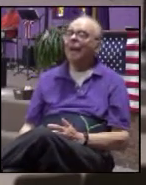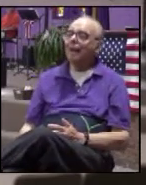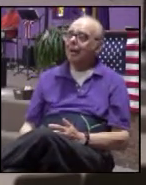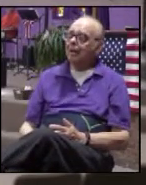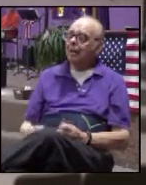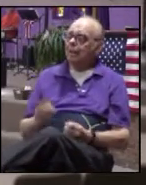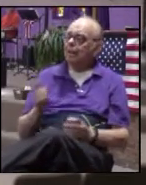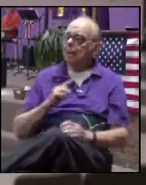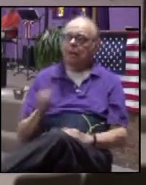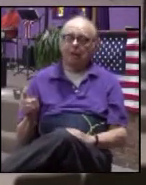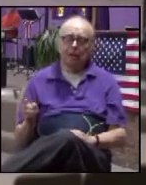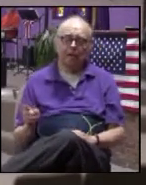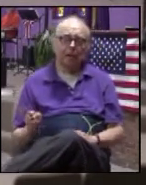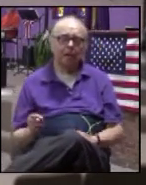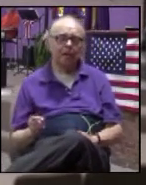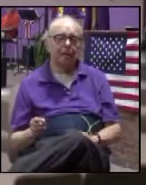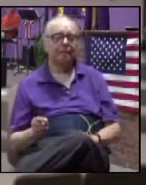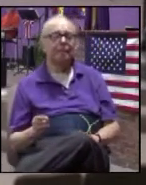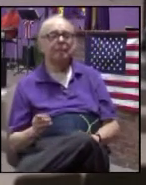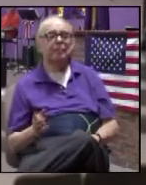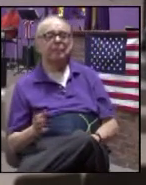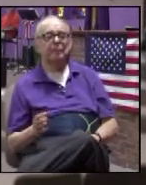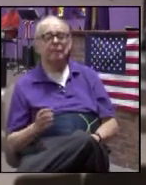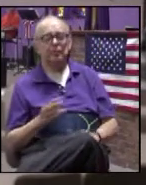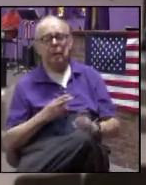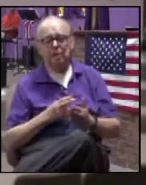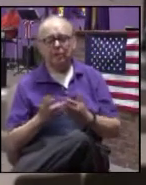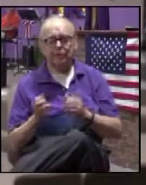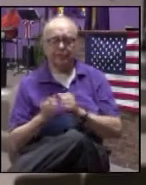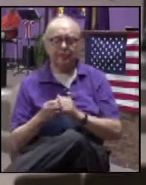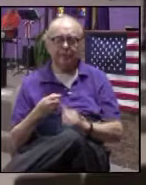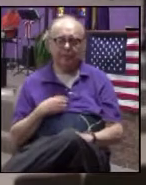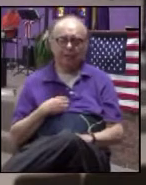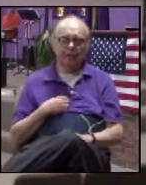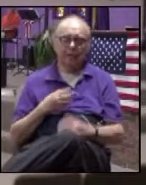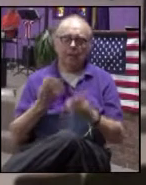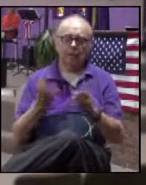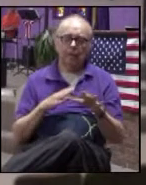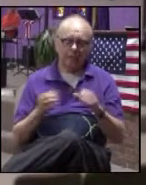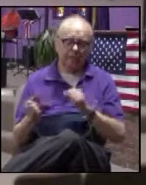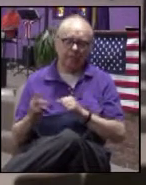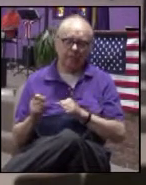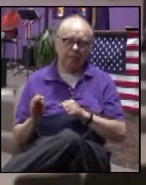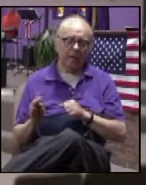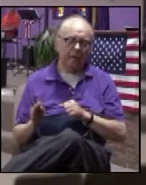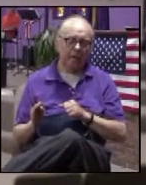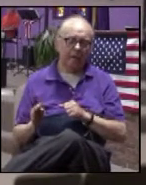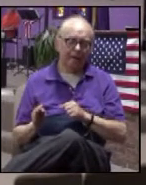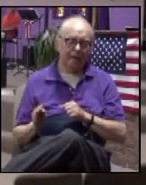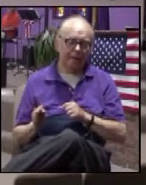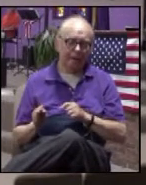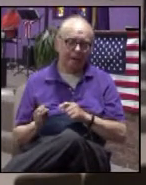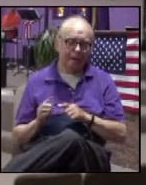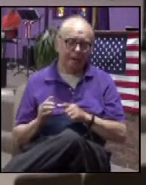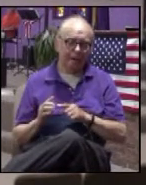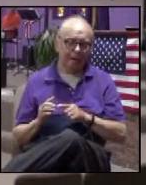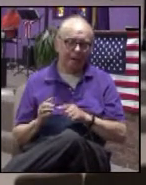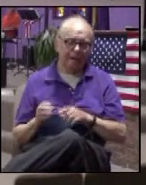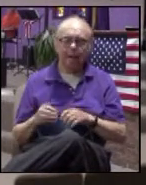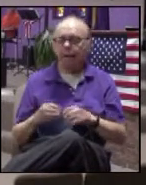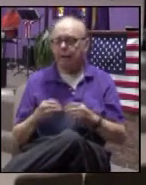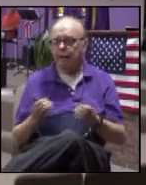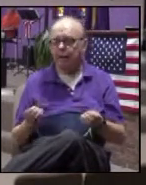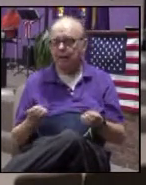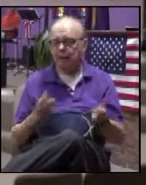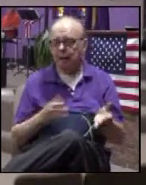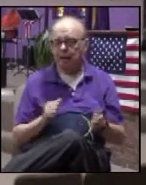How many of you guys, if you, in all honesty, you'd want to leave your job, but you said, let me get you this, leaving